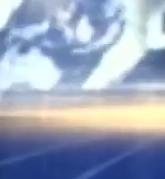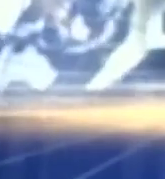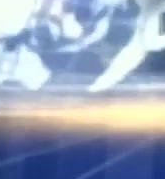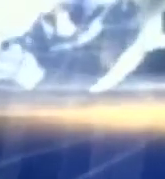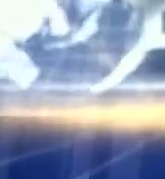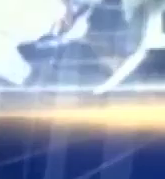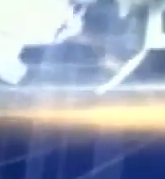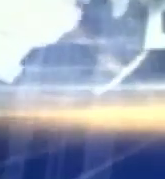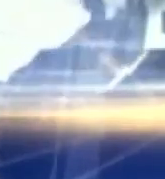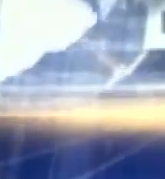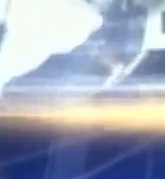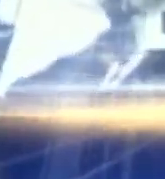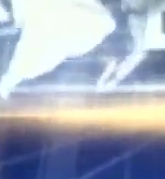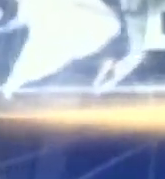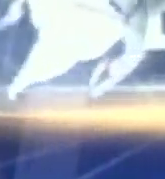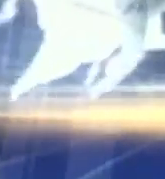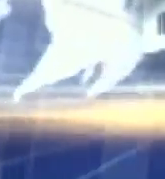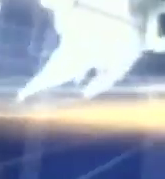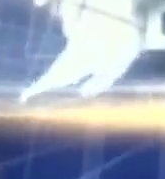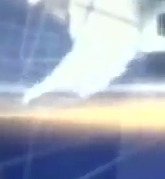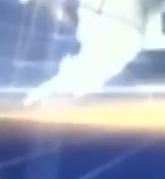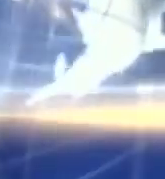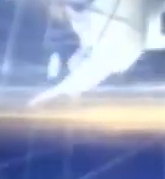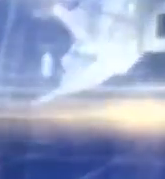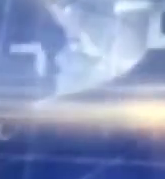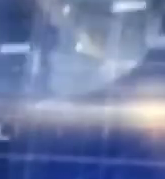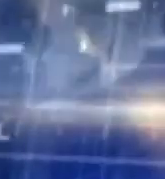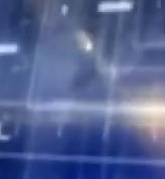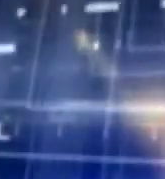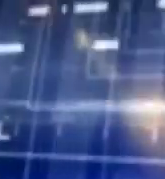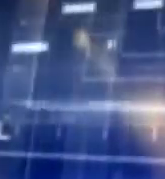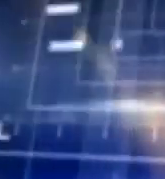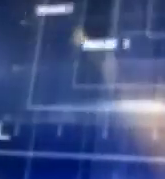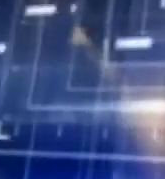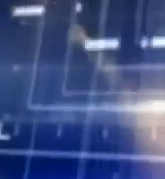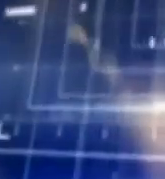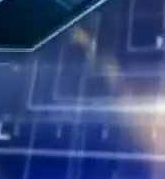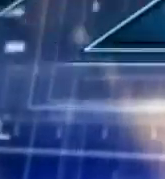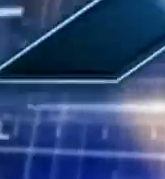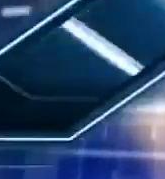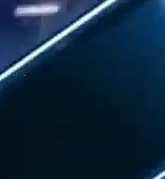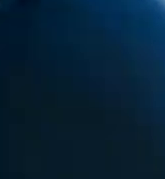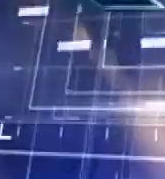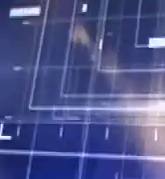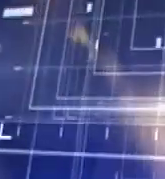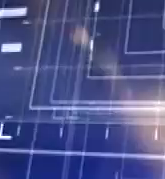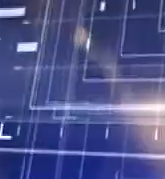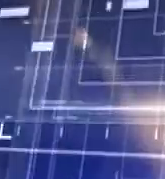tonight's edition of The Business Beat, sponsored by Royal Fidelity. Thanks so much for watching. I'm Altafiz Munnings.